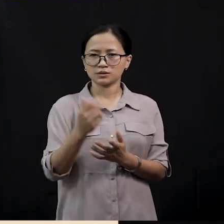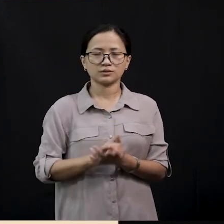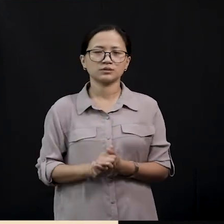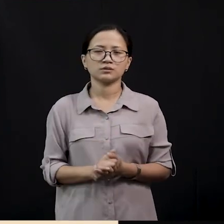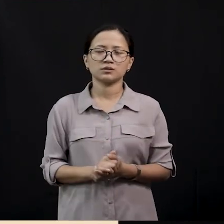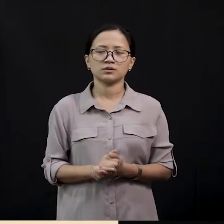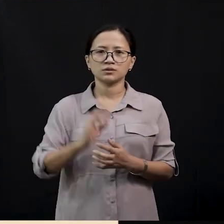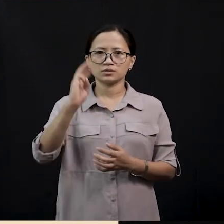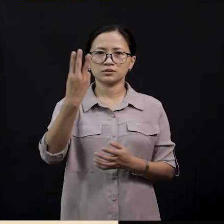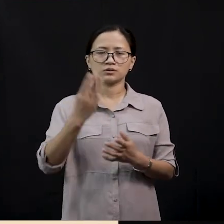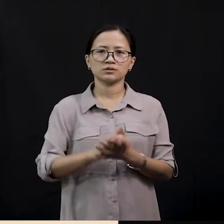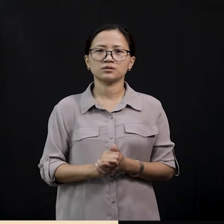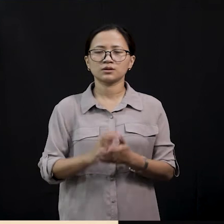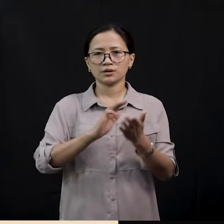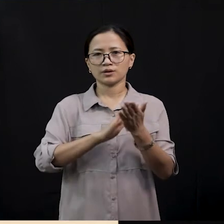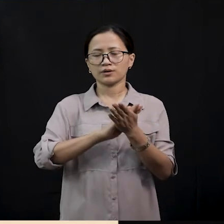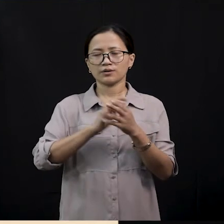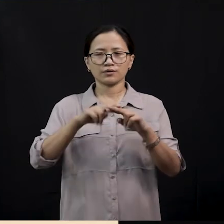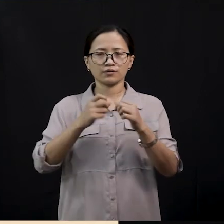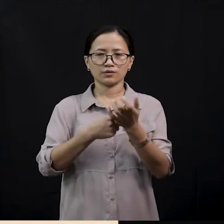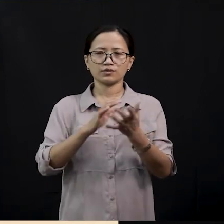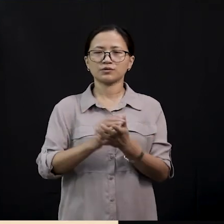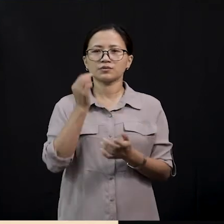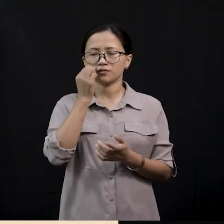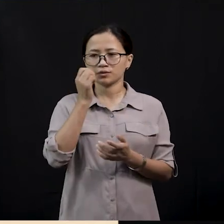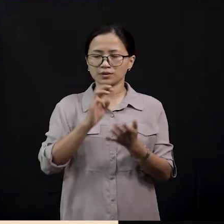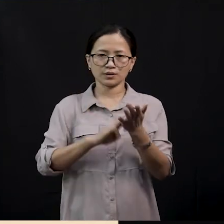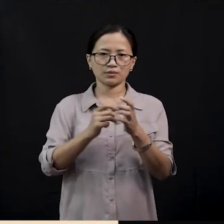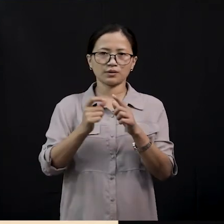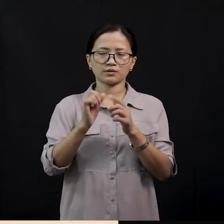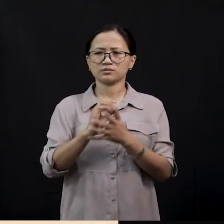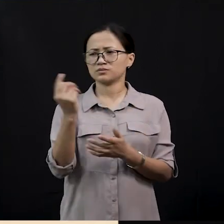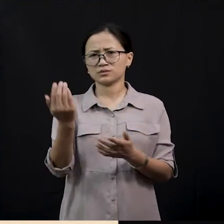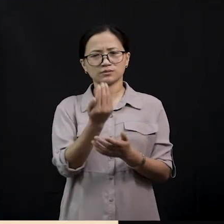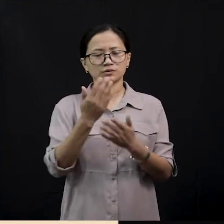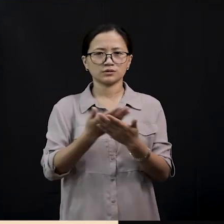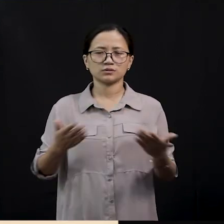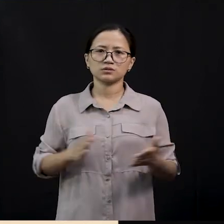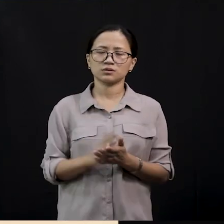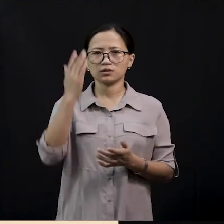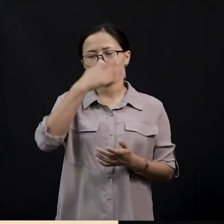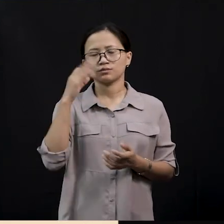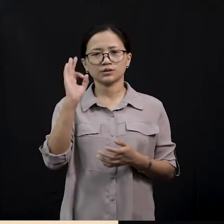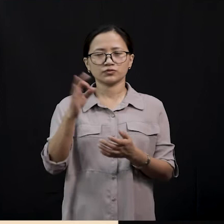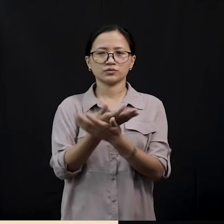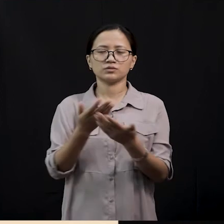him. The third one, that is the fair maid, was using something that is temporary, beautiful things, or a